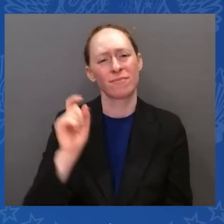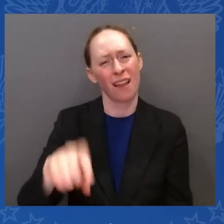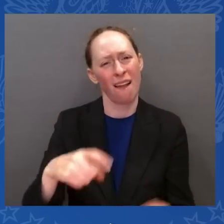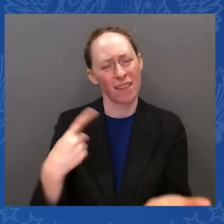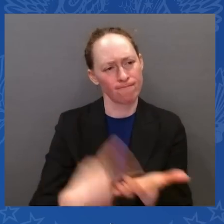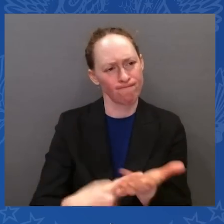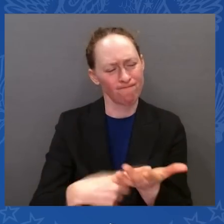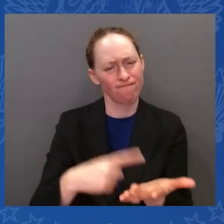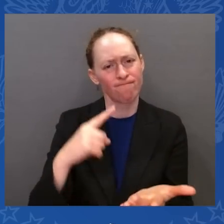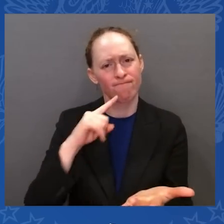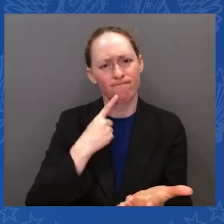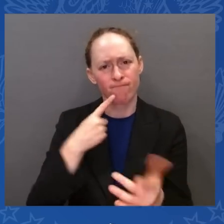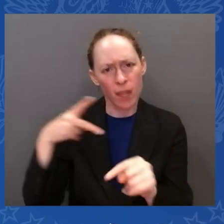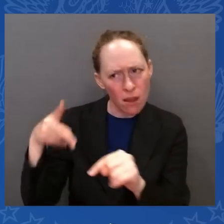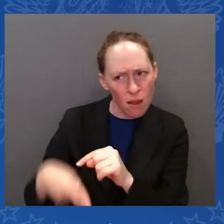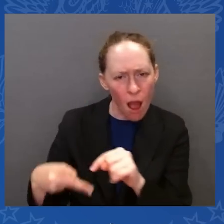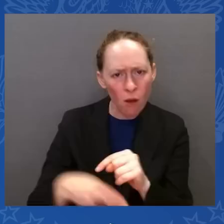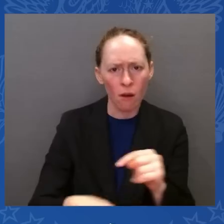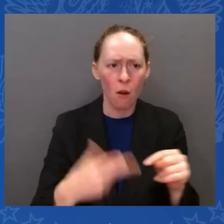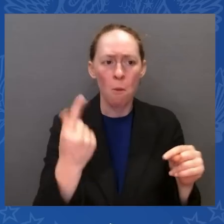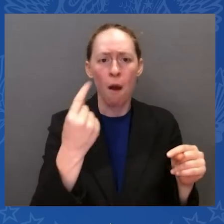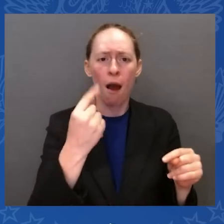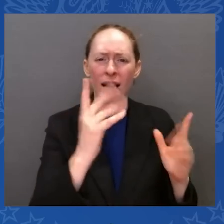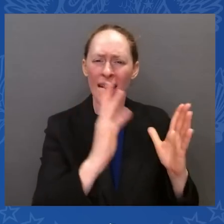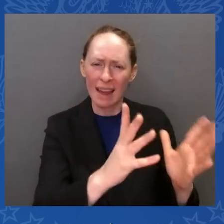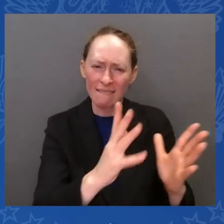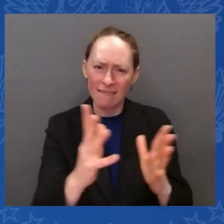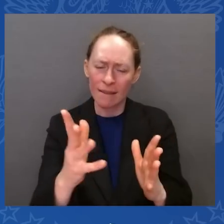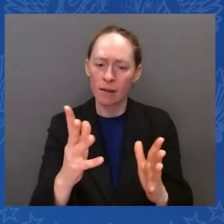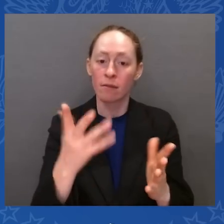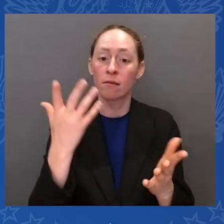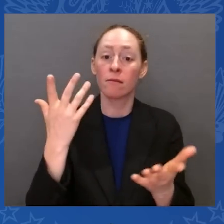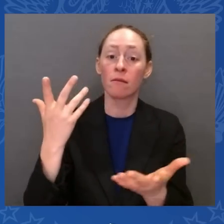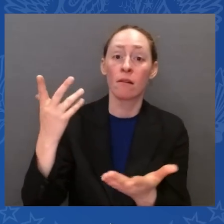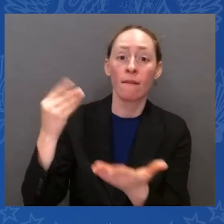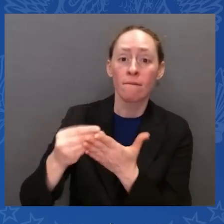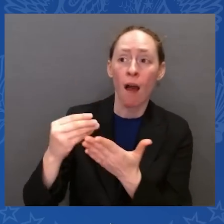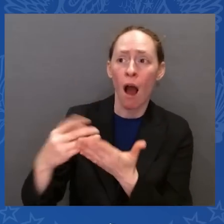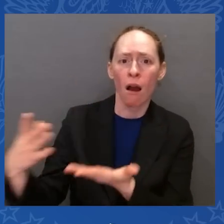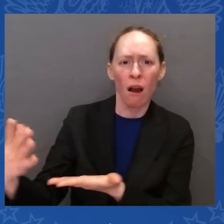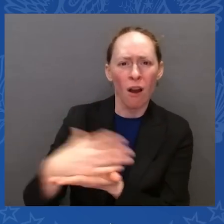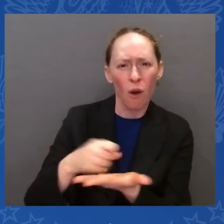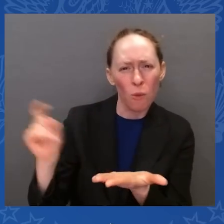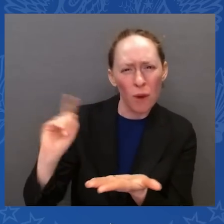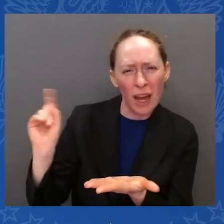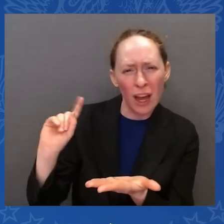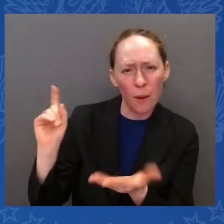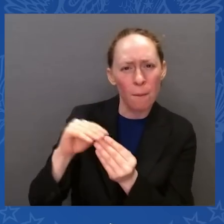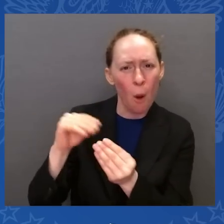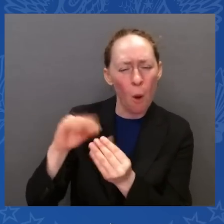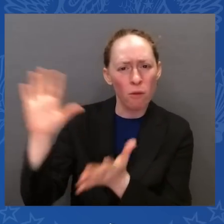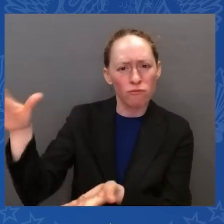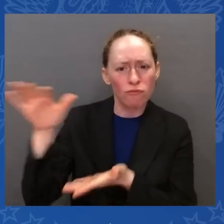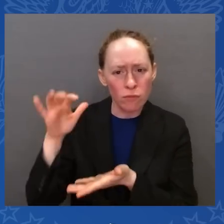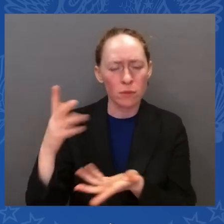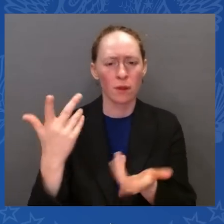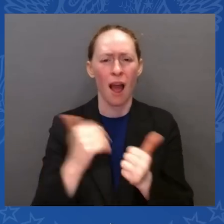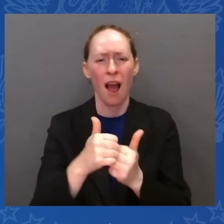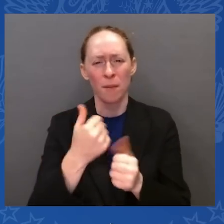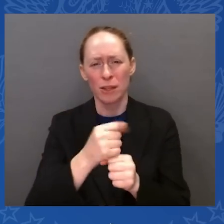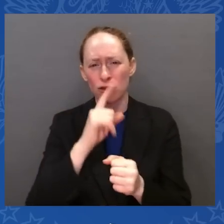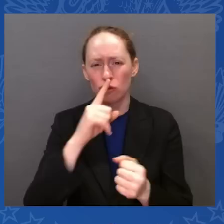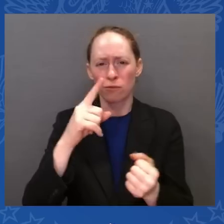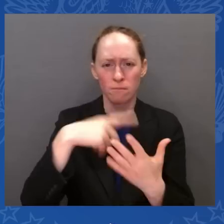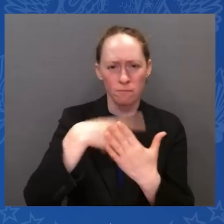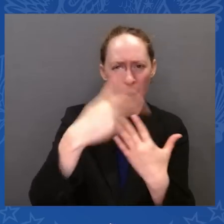matters, and we're getting to work. As I've said all along, let's discuss what we need to cut, what we need to protect, what new